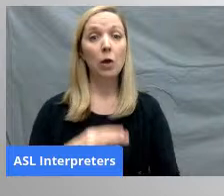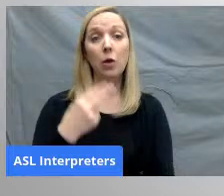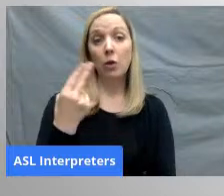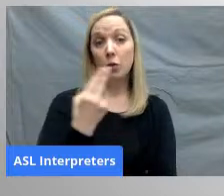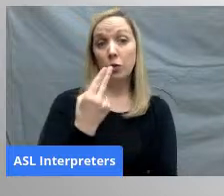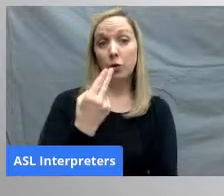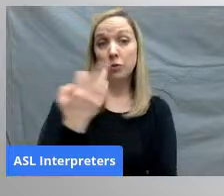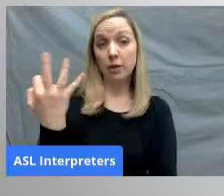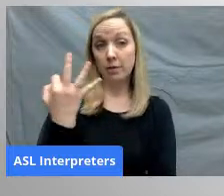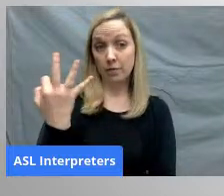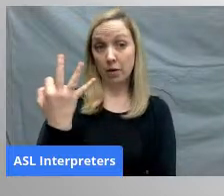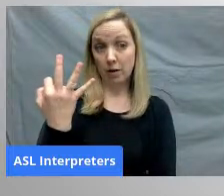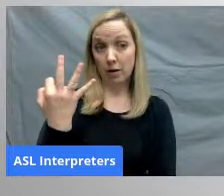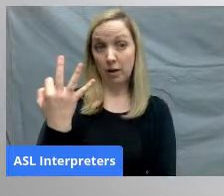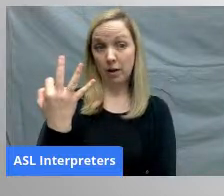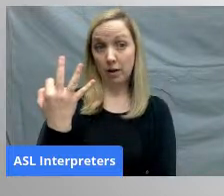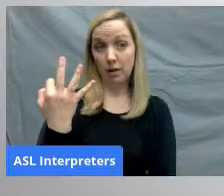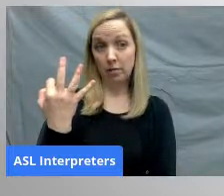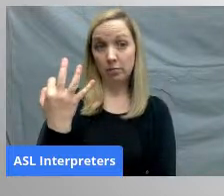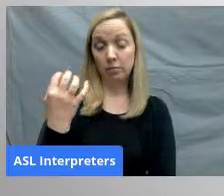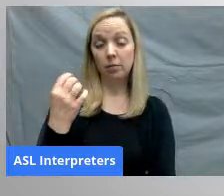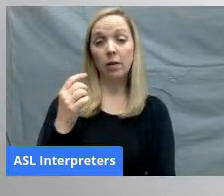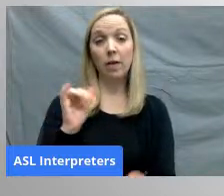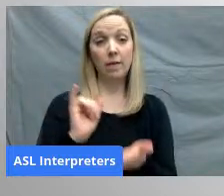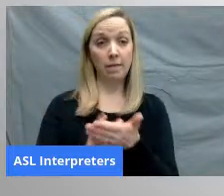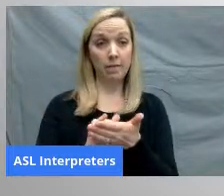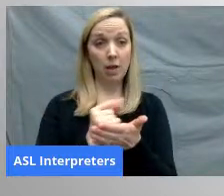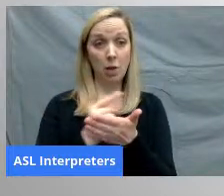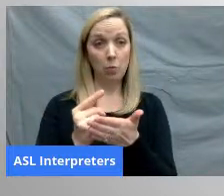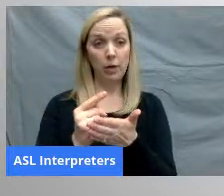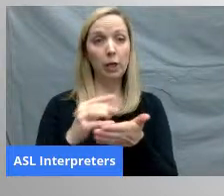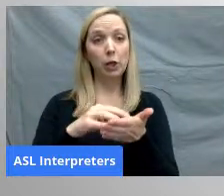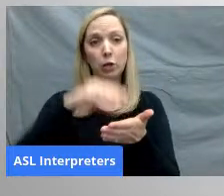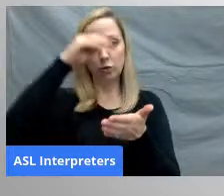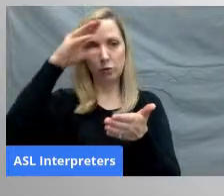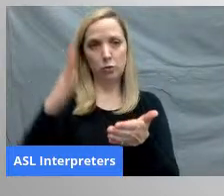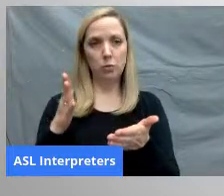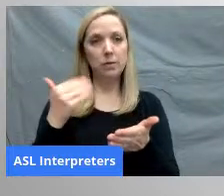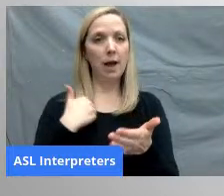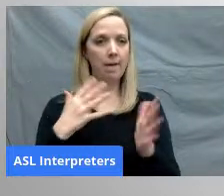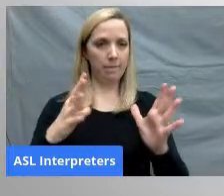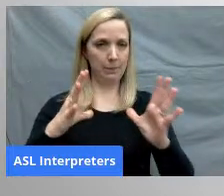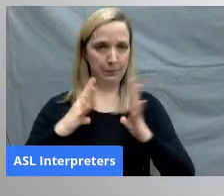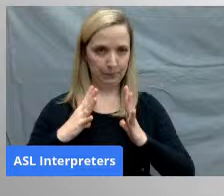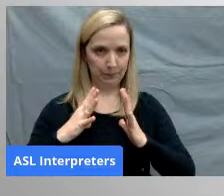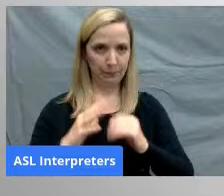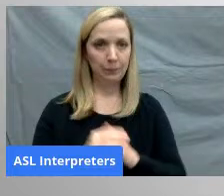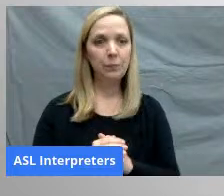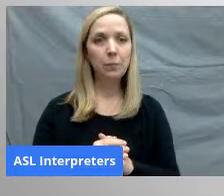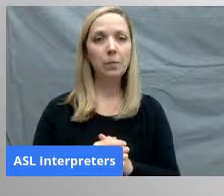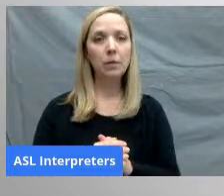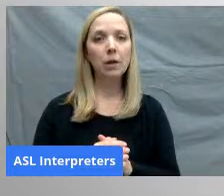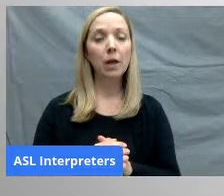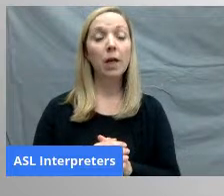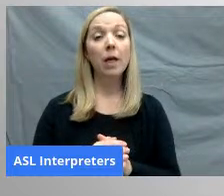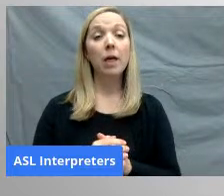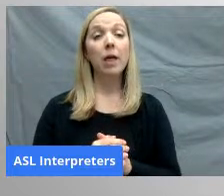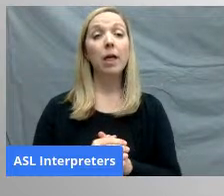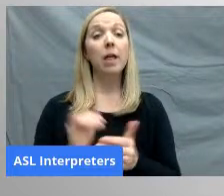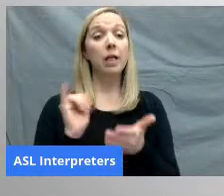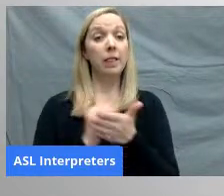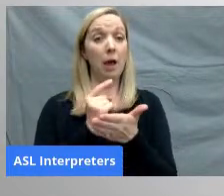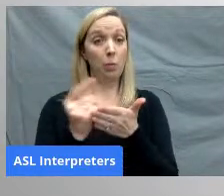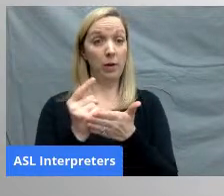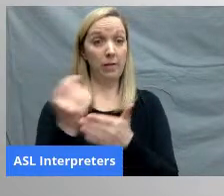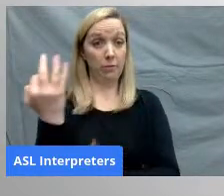Friday of that week, students would have a holiday. And then on the Friday of that week, teachers would